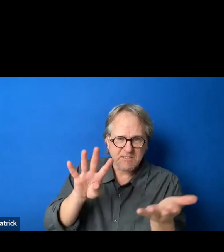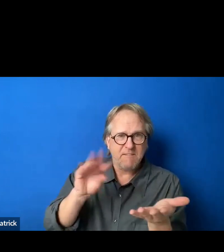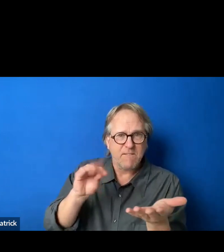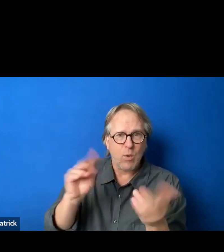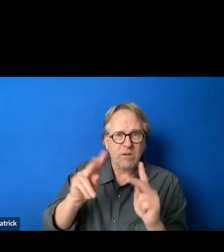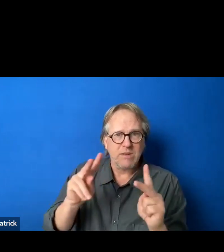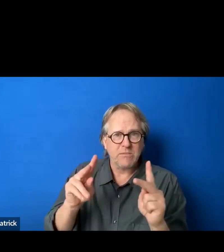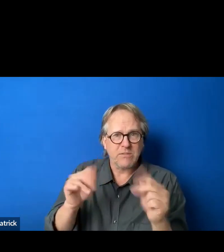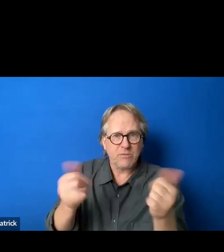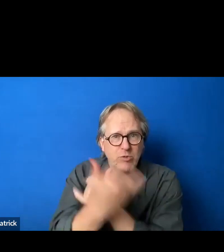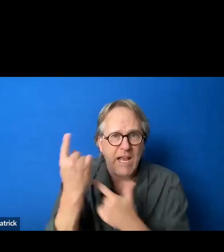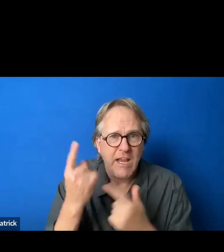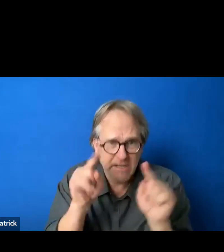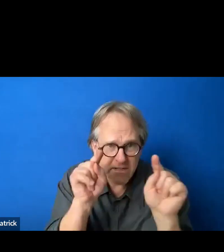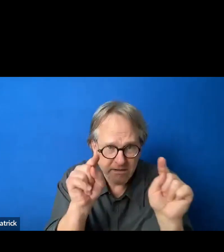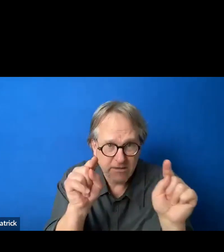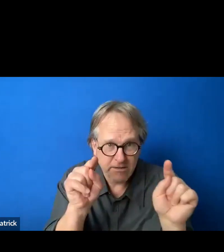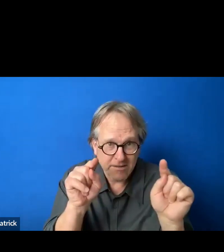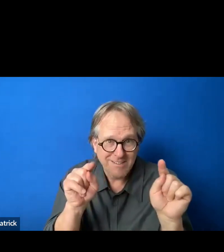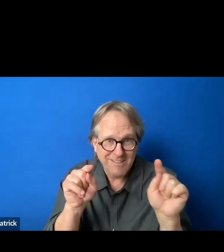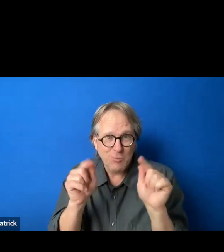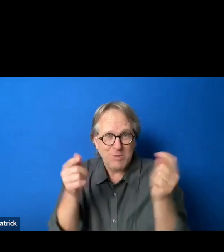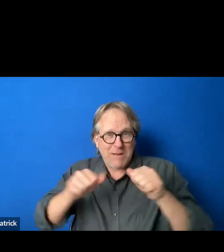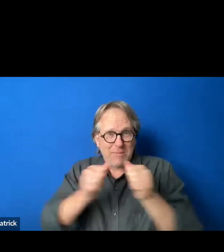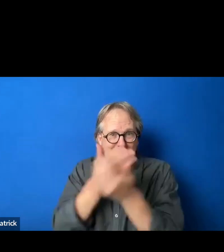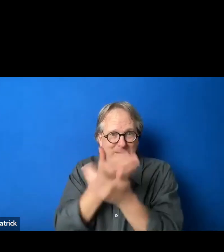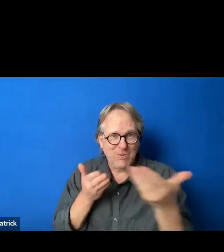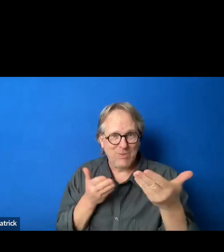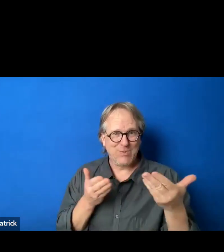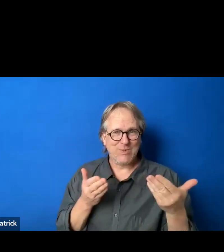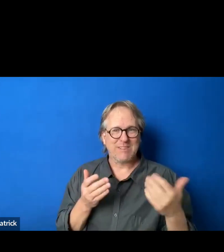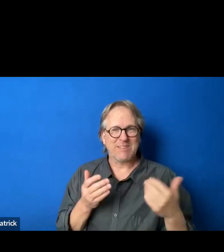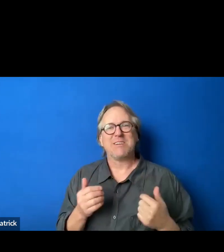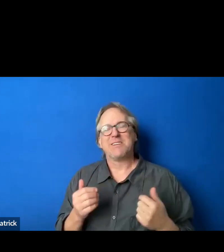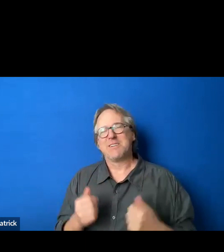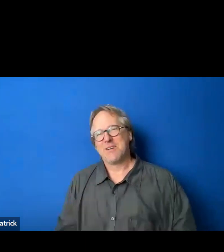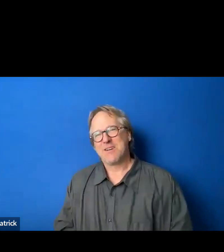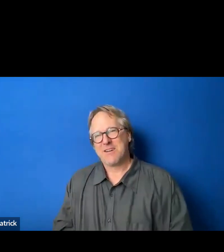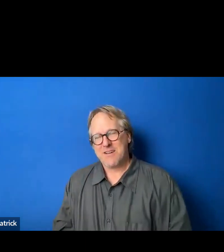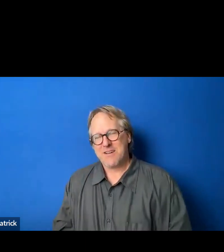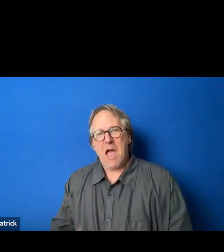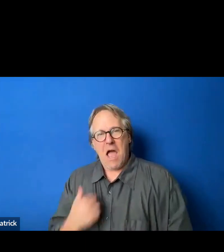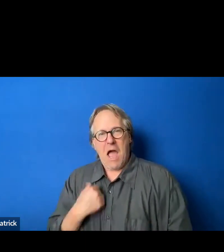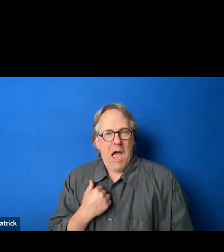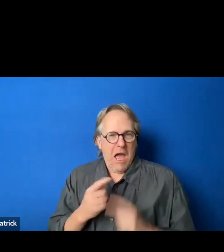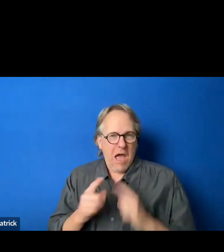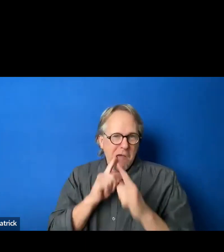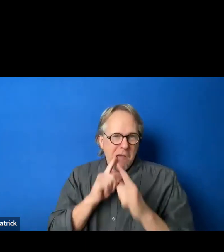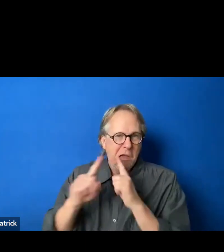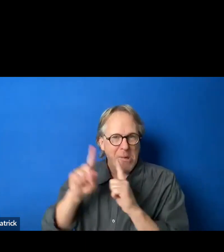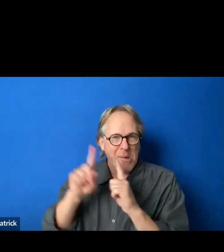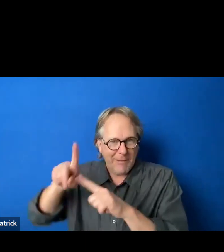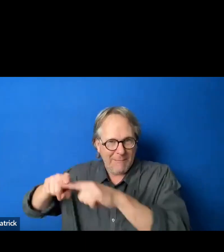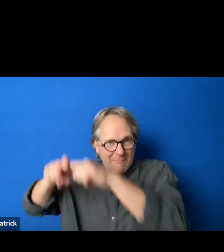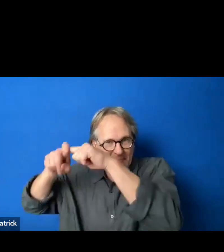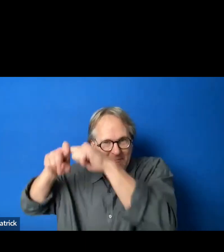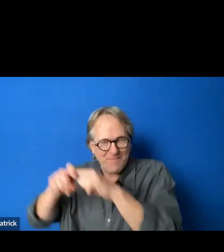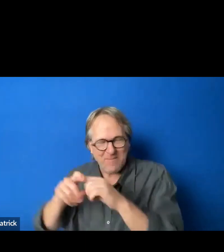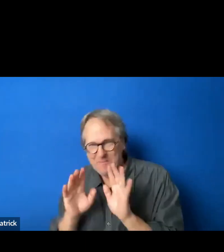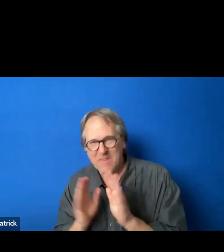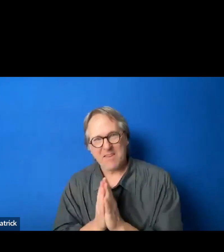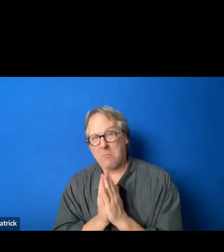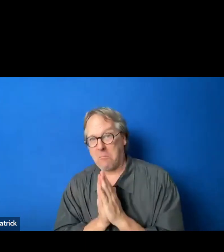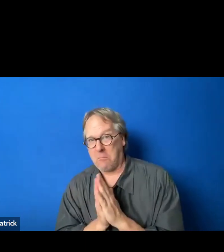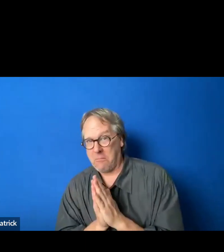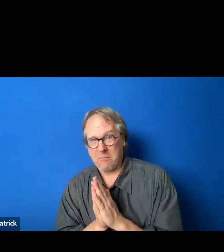today. And so I'm gonna pause and I'm hoping that